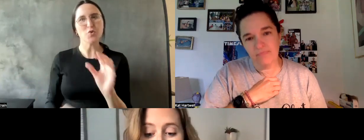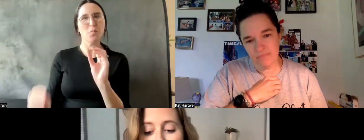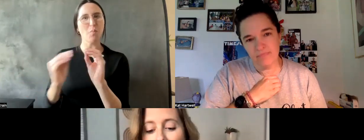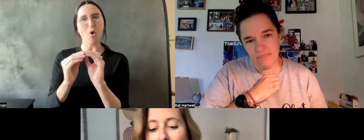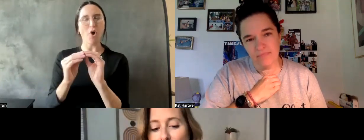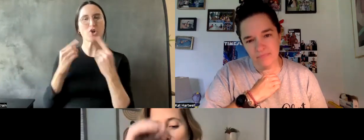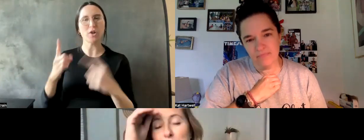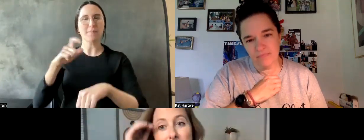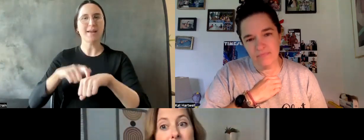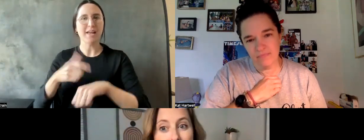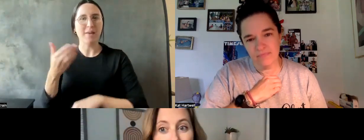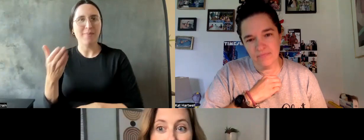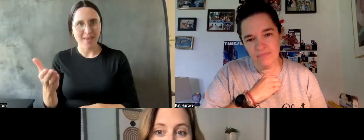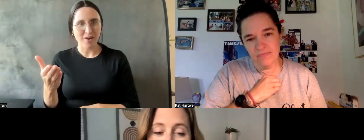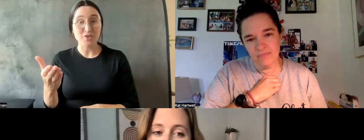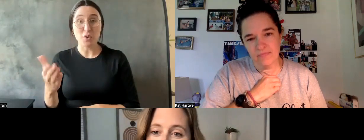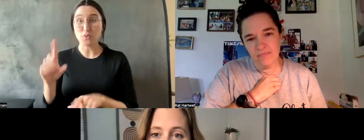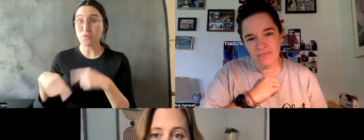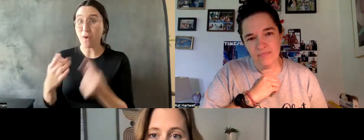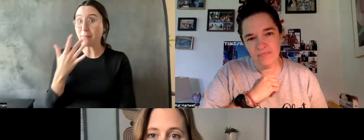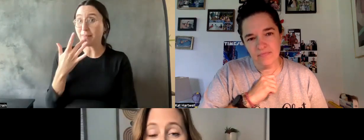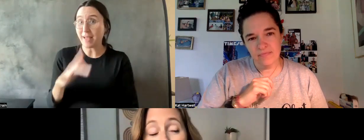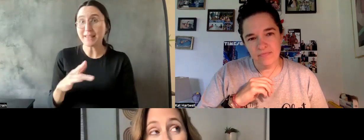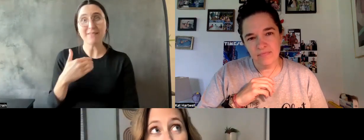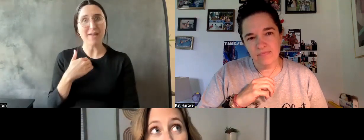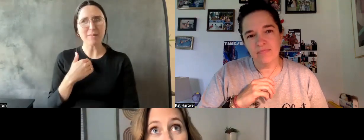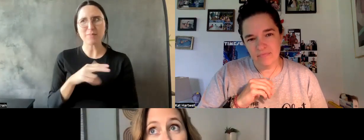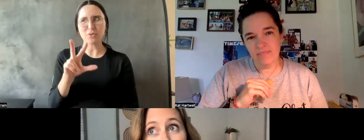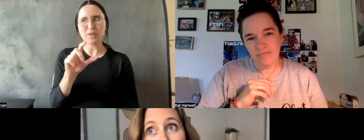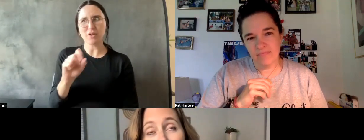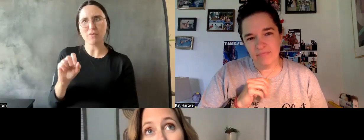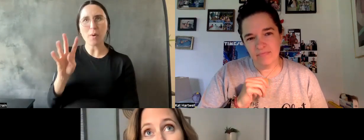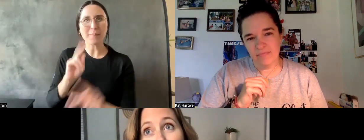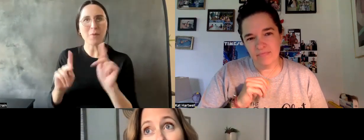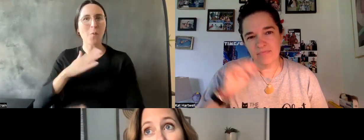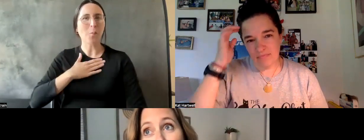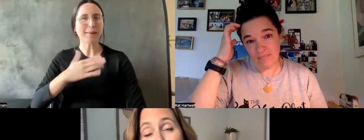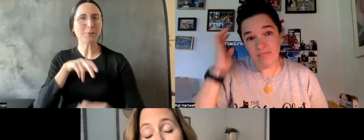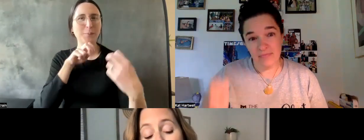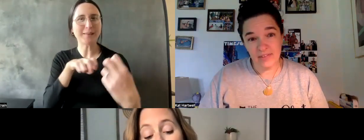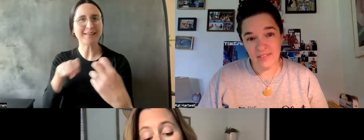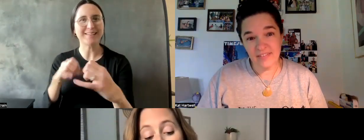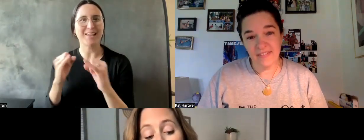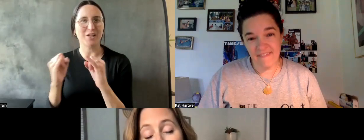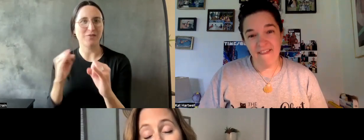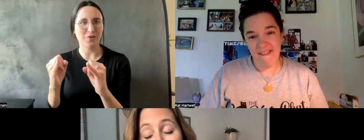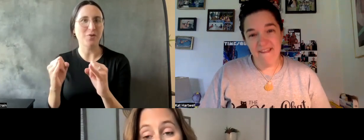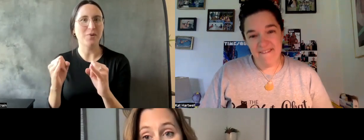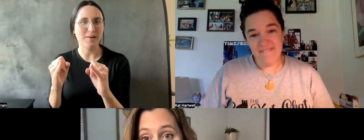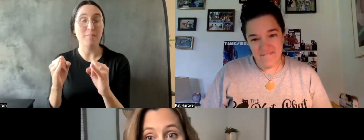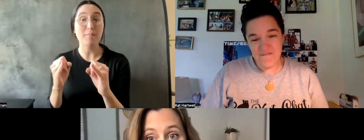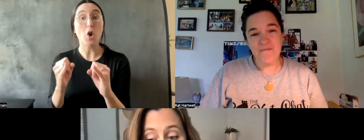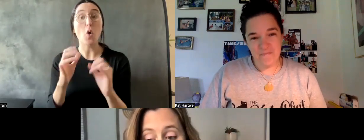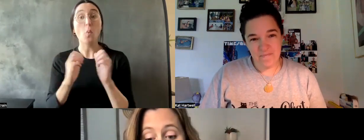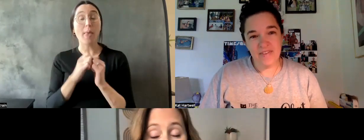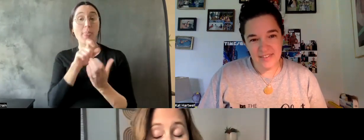lucky. But it's every season, it's like, oh boy. But with the thing with the writer's strike /